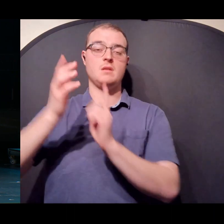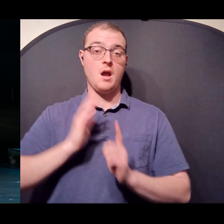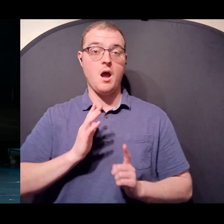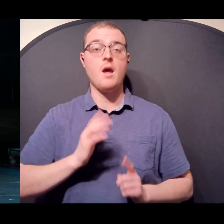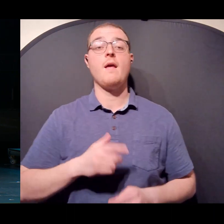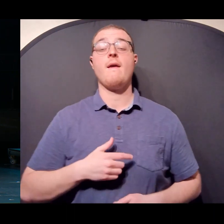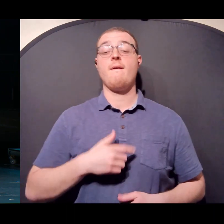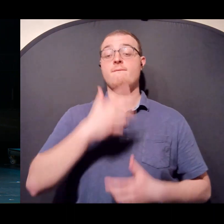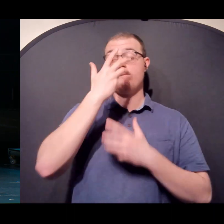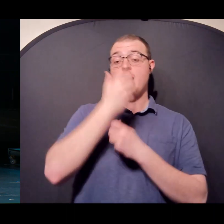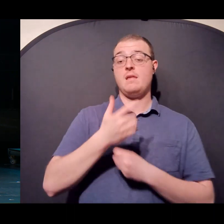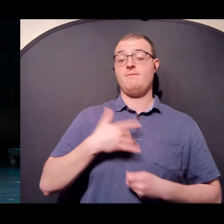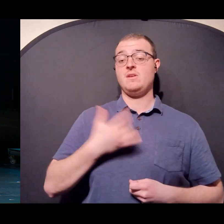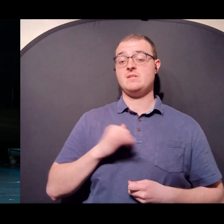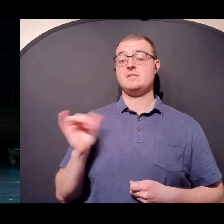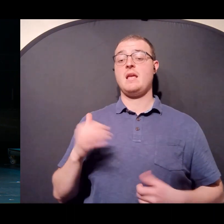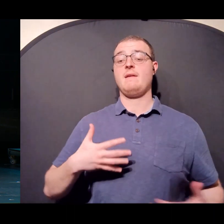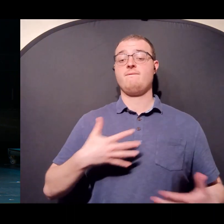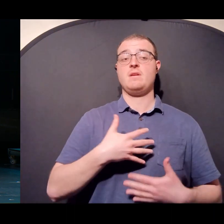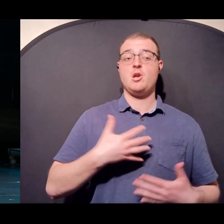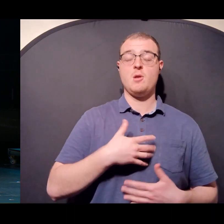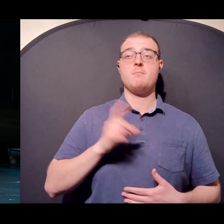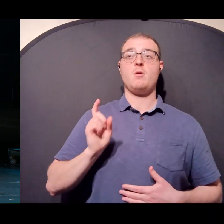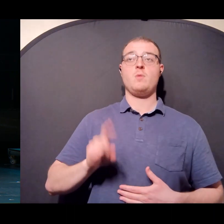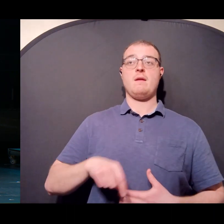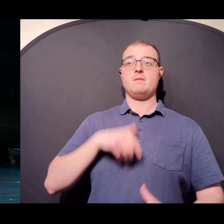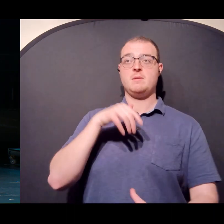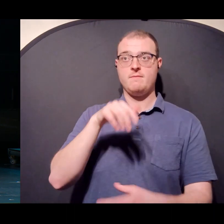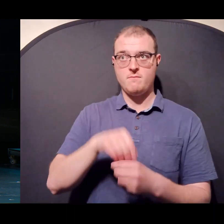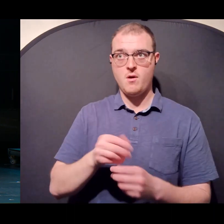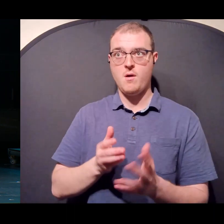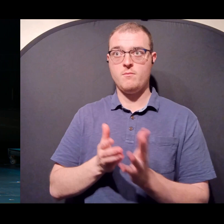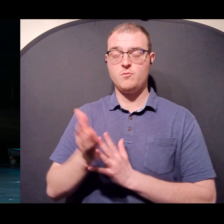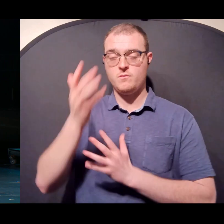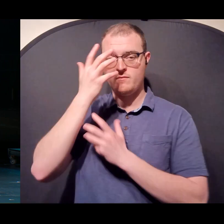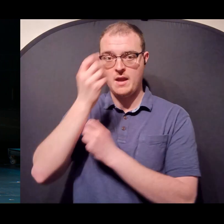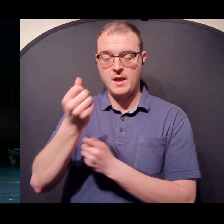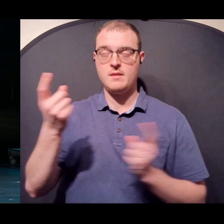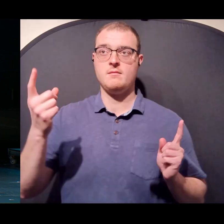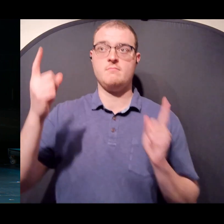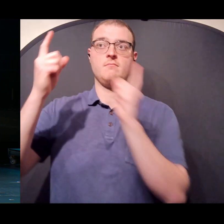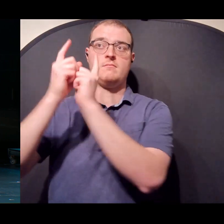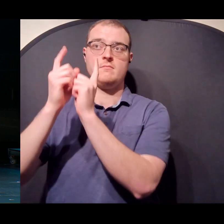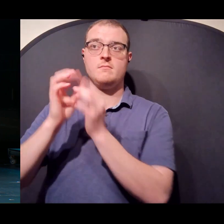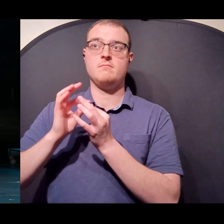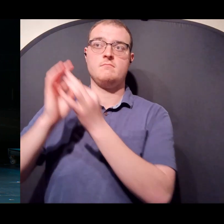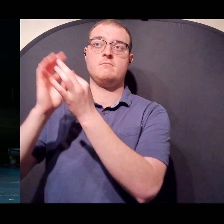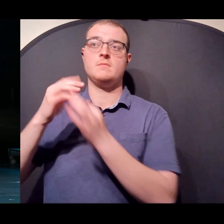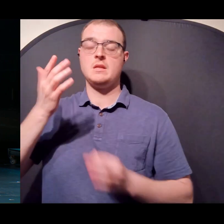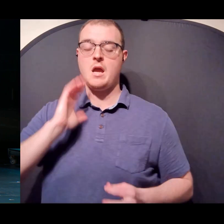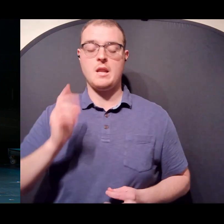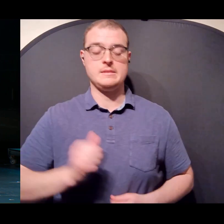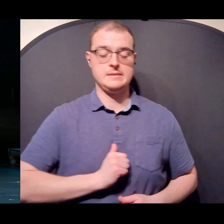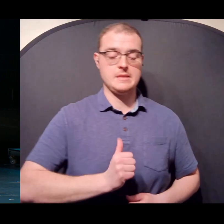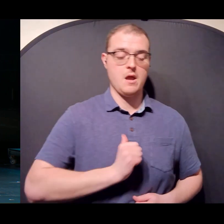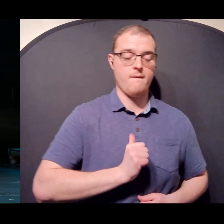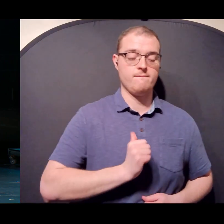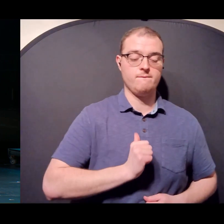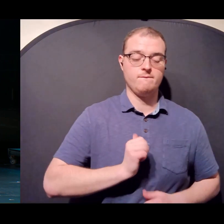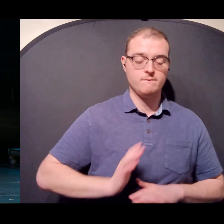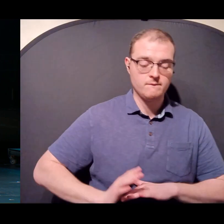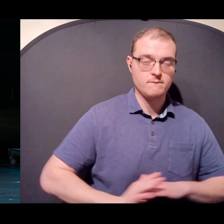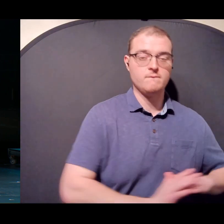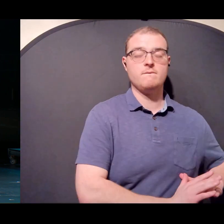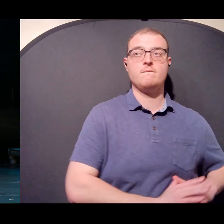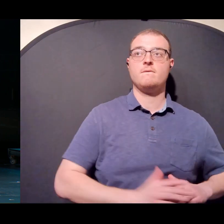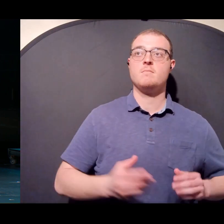Faith sometimes feels like fear, but we lean into it by faith. Faith requires sacrifice. Number three, faith leads us to God and